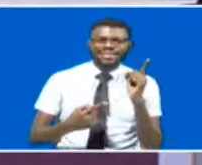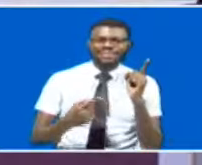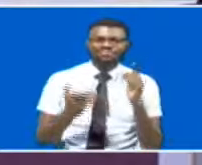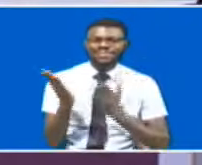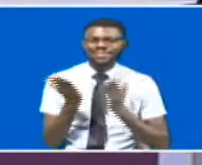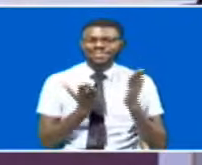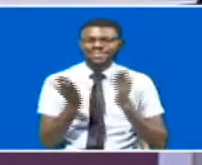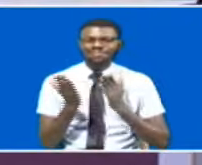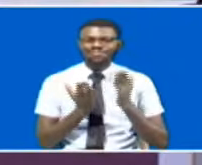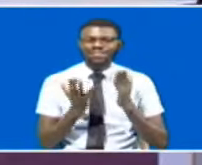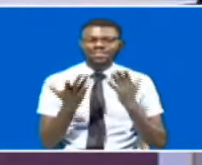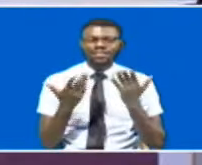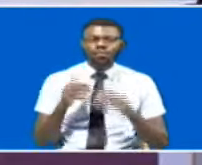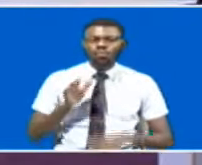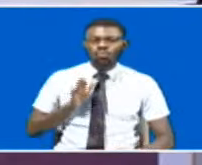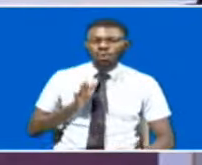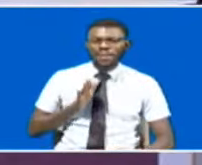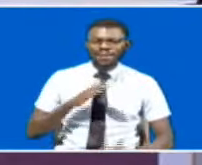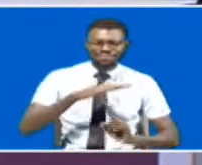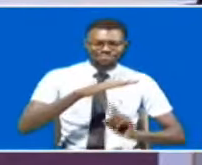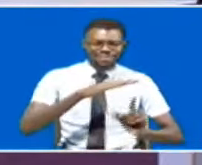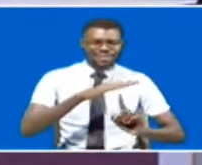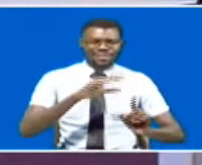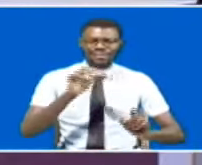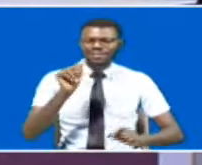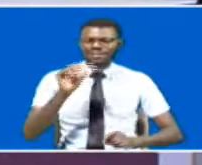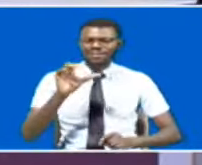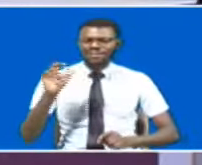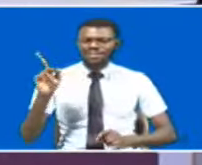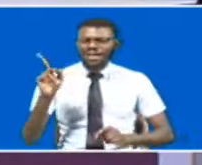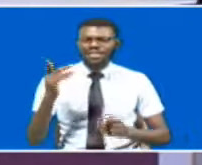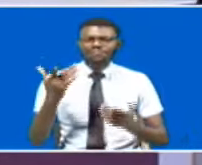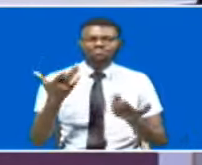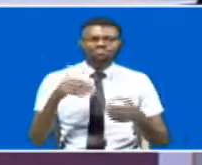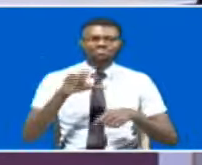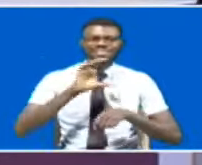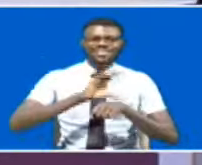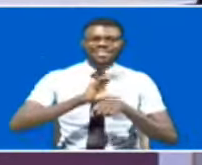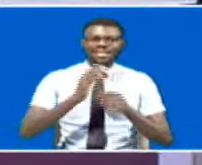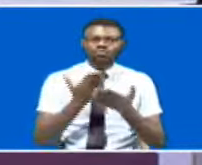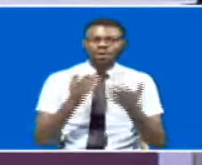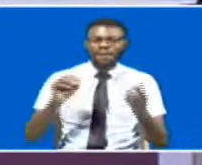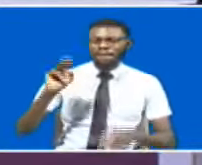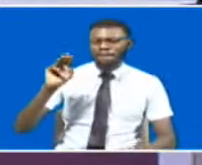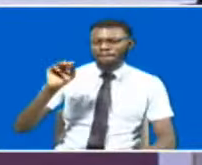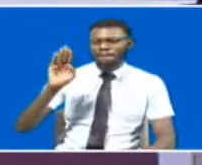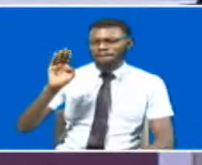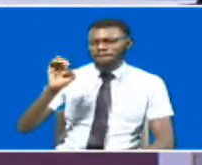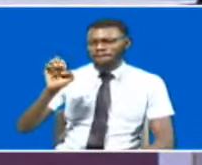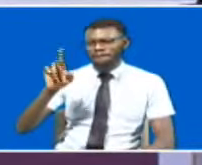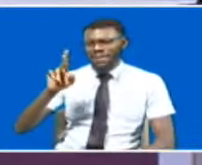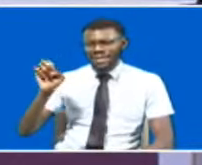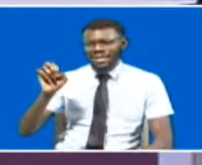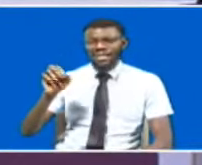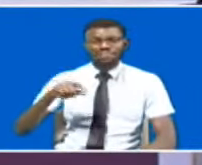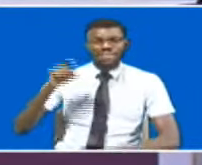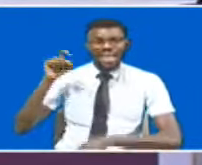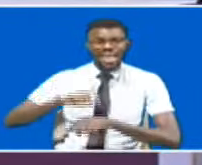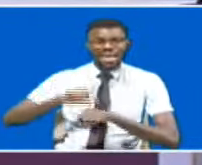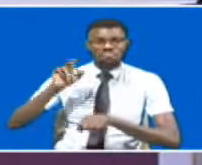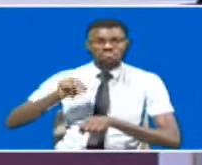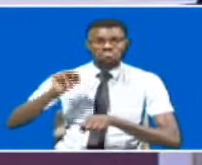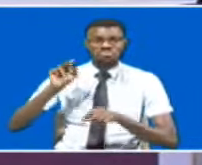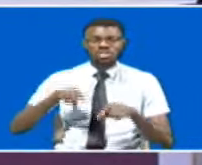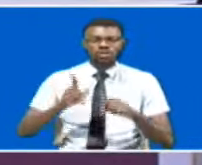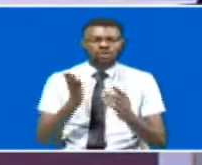and Investment at the SEK Cathedral of St. Peter's, Chicago in Mbere North, Embu County, Amason Kingi pleaded